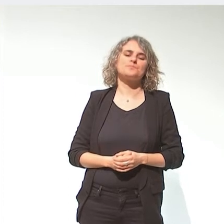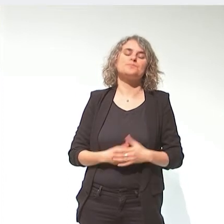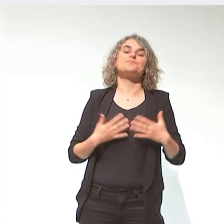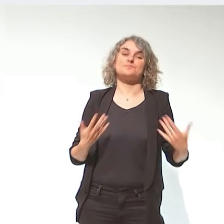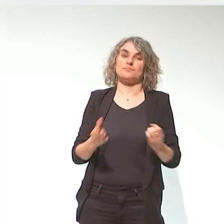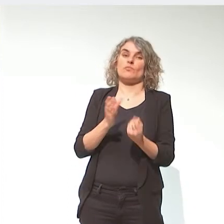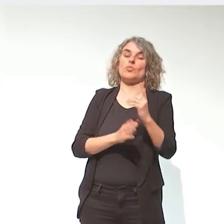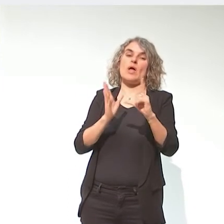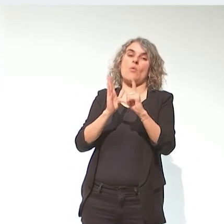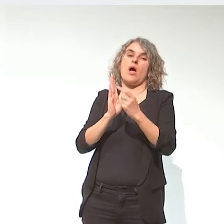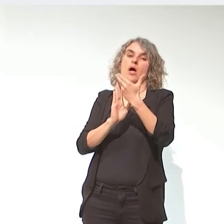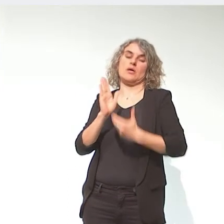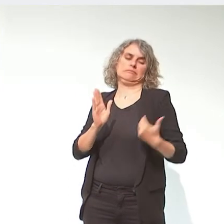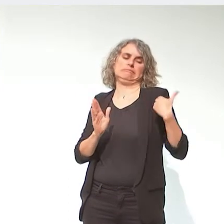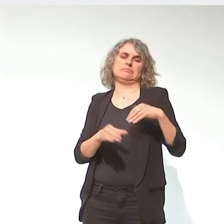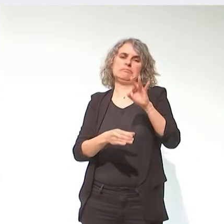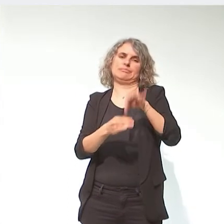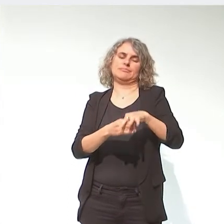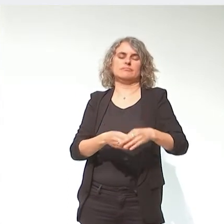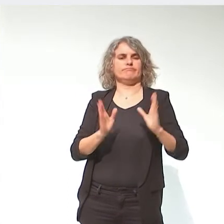to change our focus.